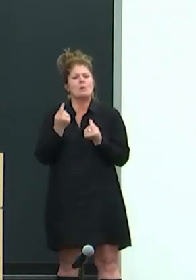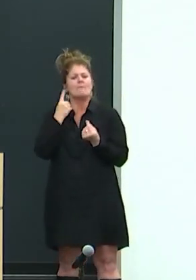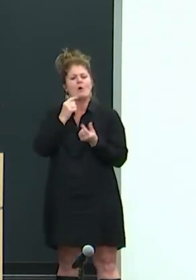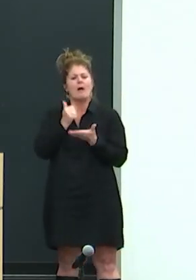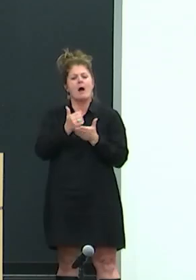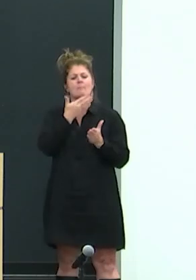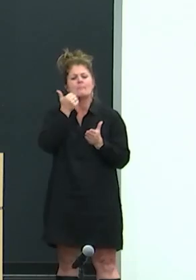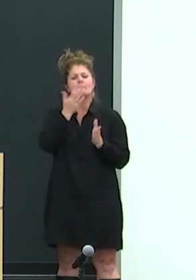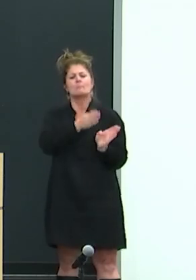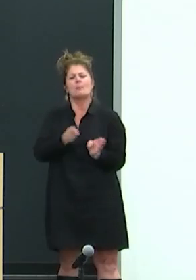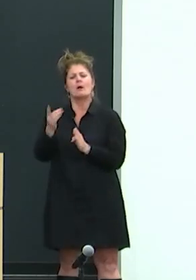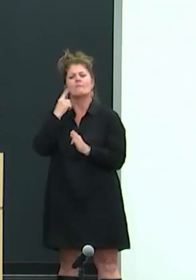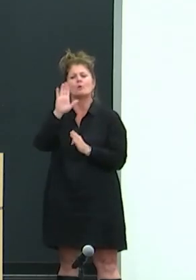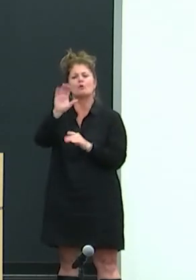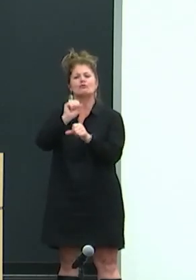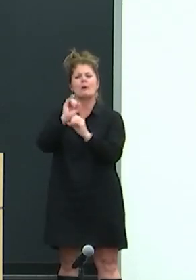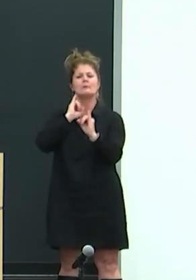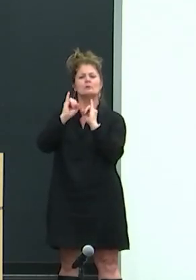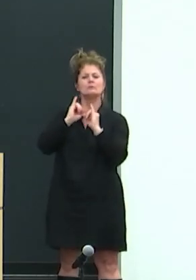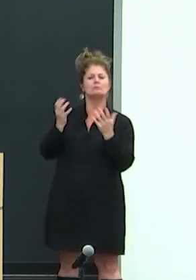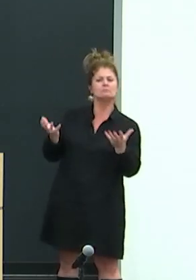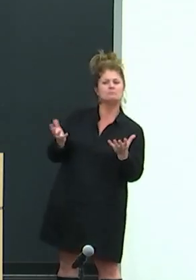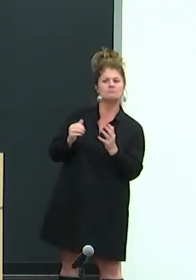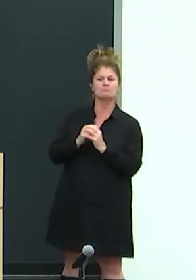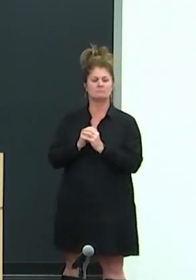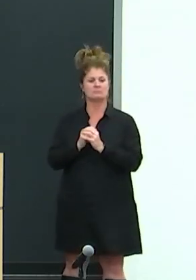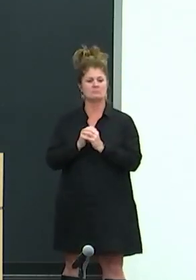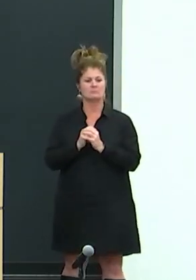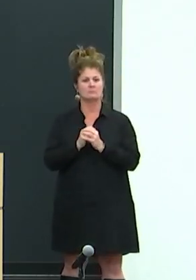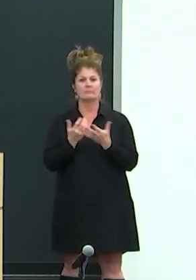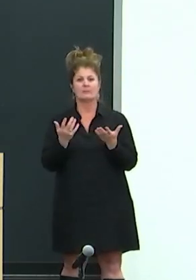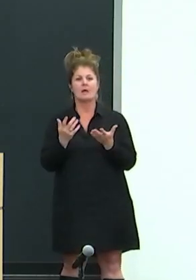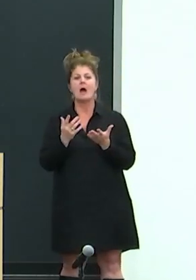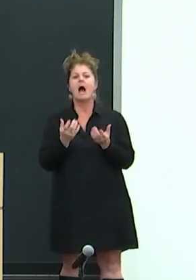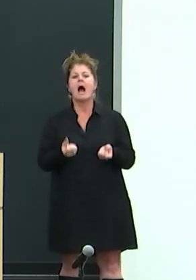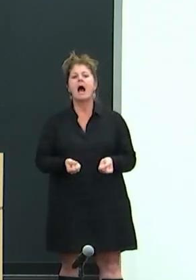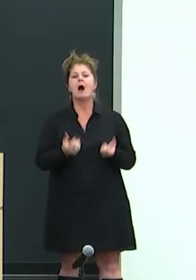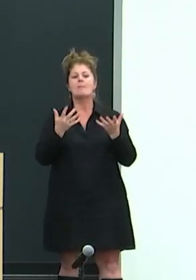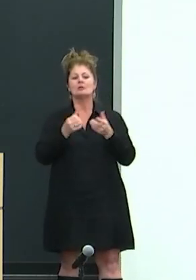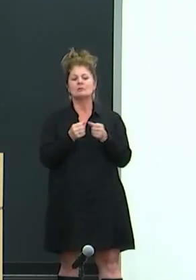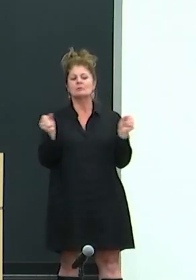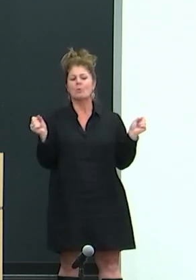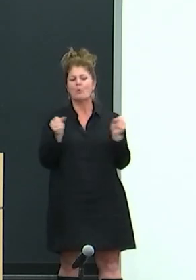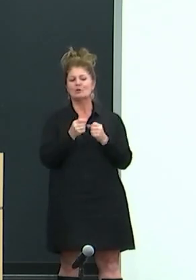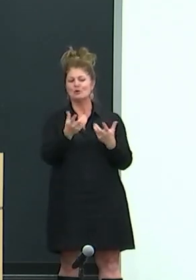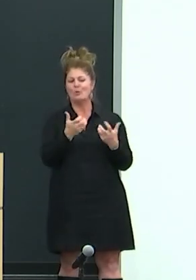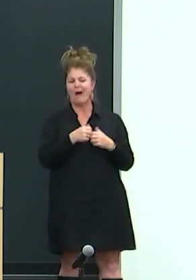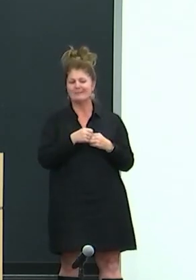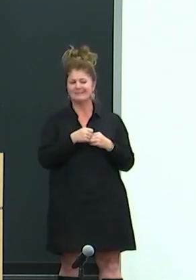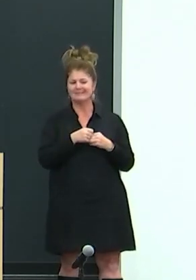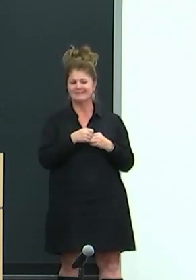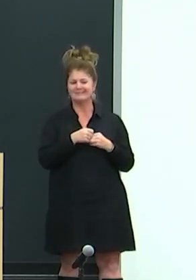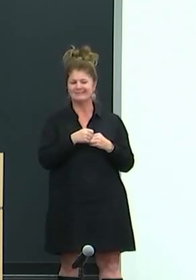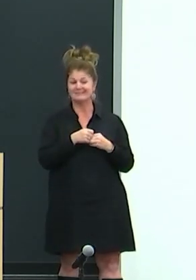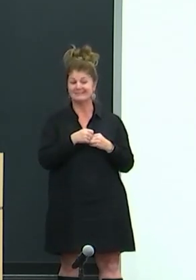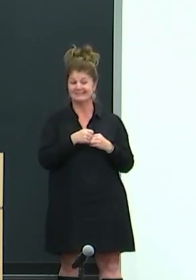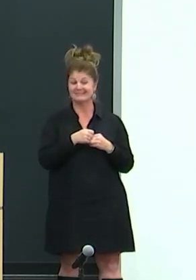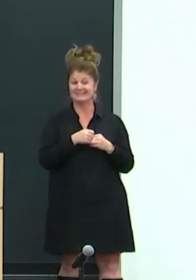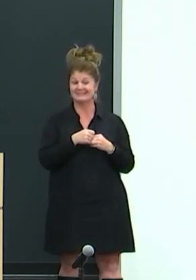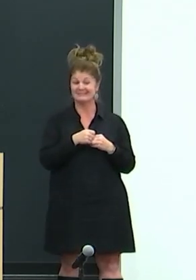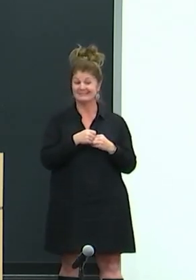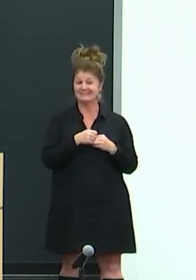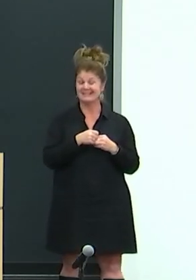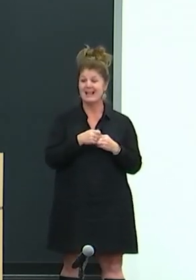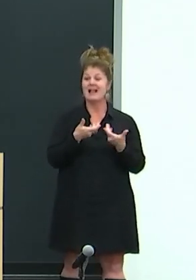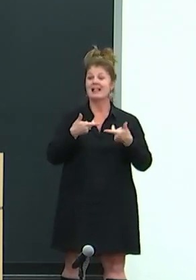for your job interview? What level of disclosure do you want to do? Ask them and let them